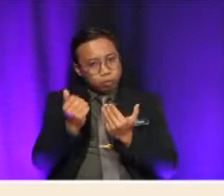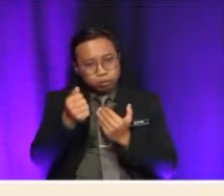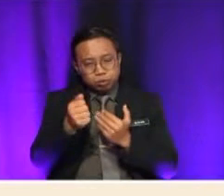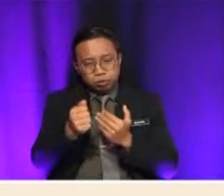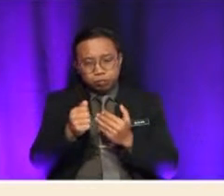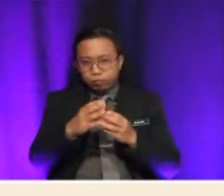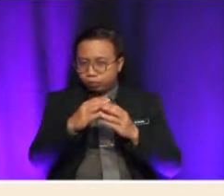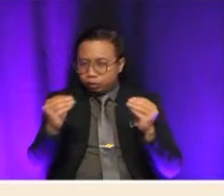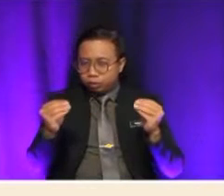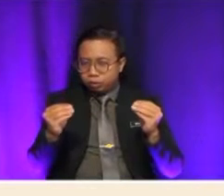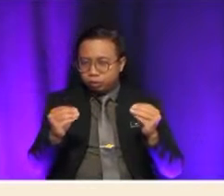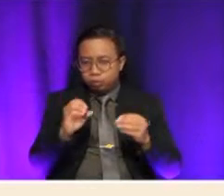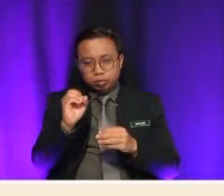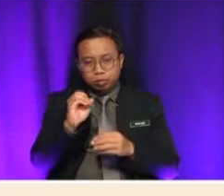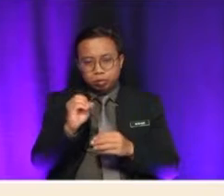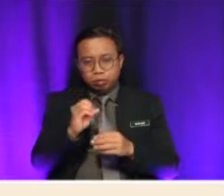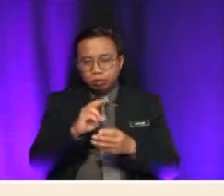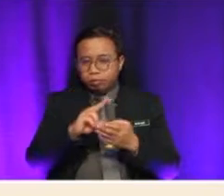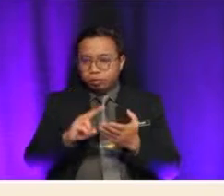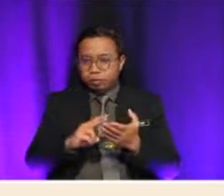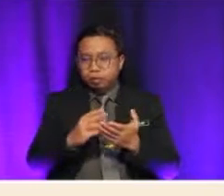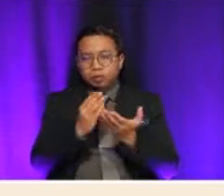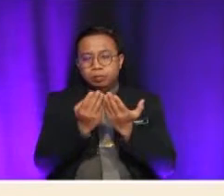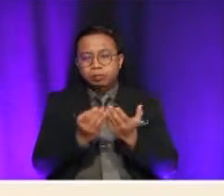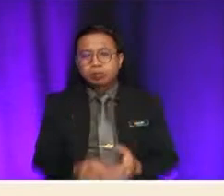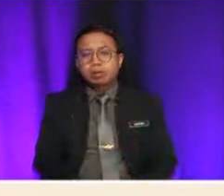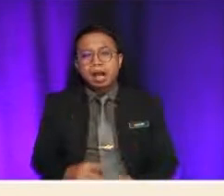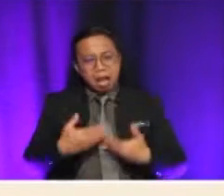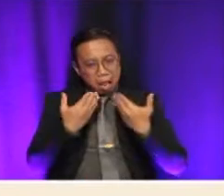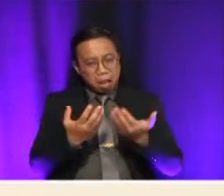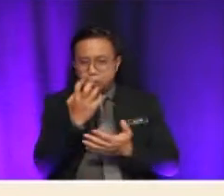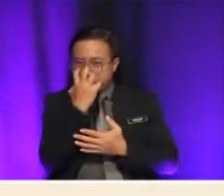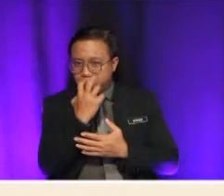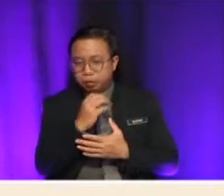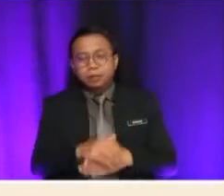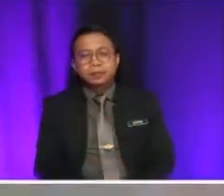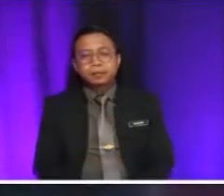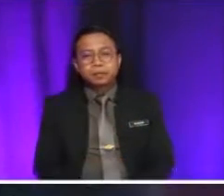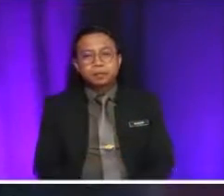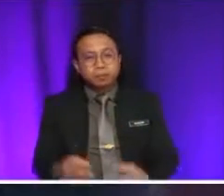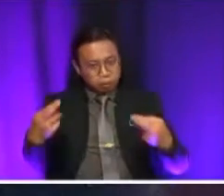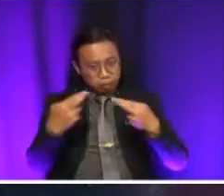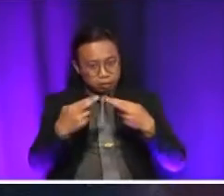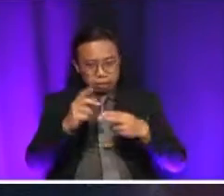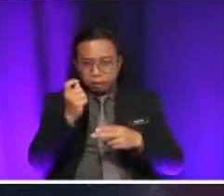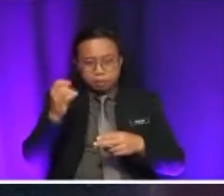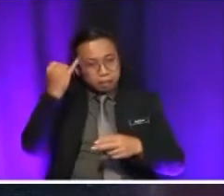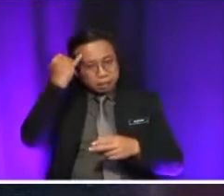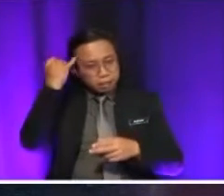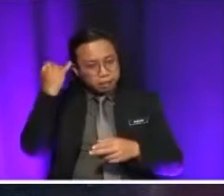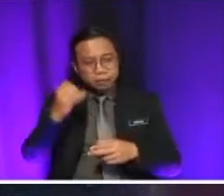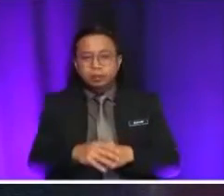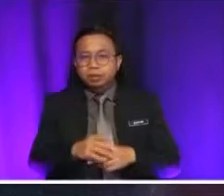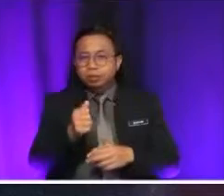because it's now dark and you can't even read a book to pass the time. How annoying. Can you relate the idea? How annoying in the text? And the things